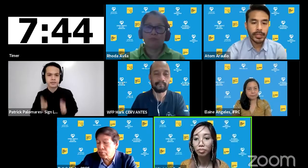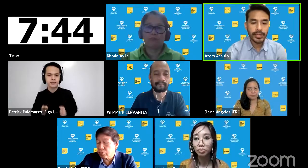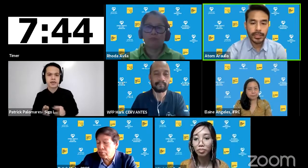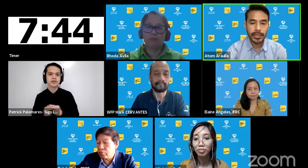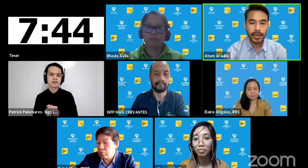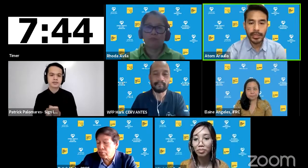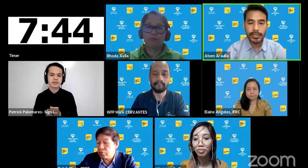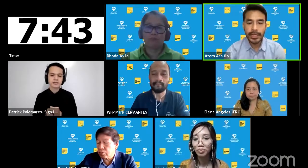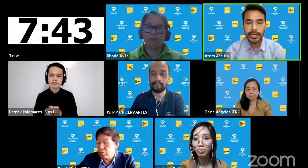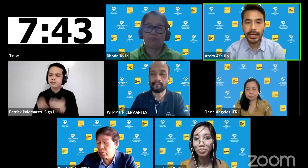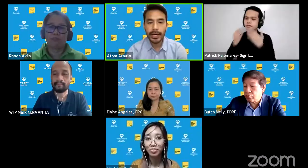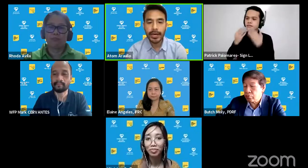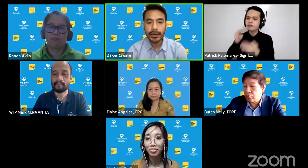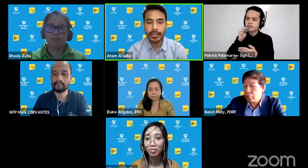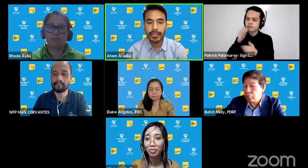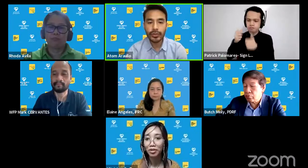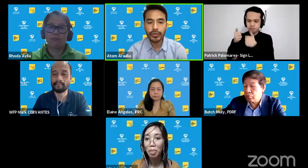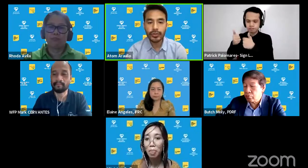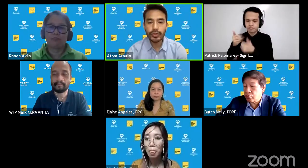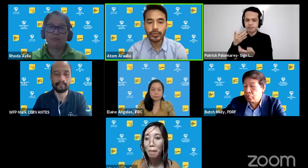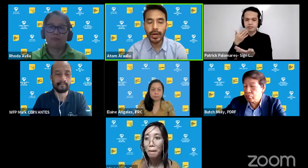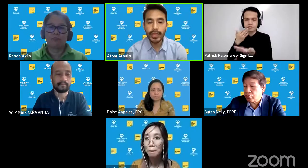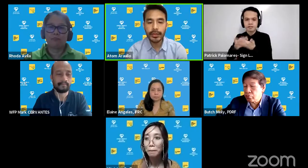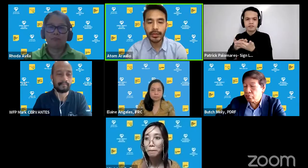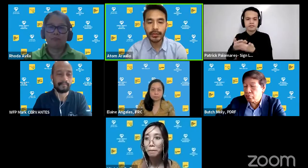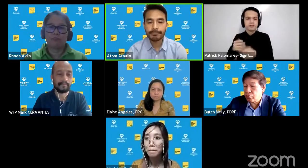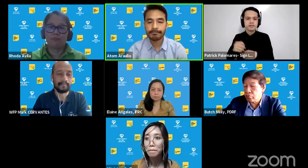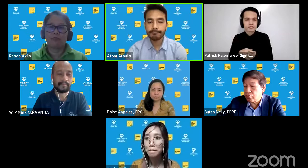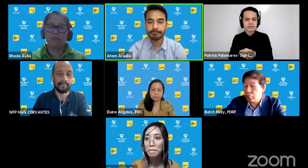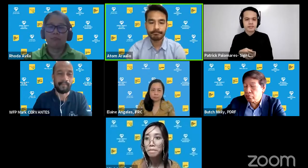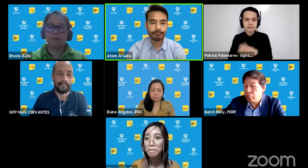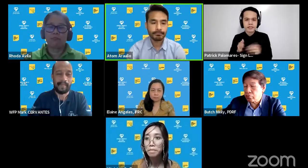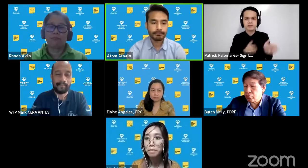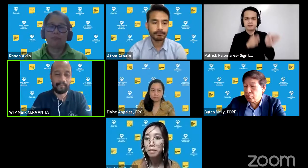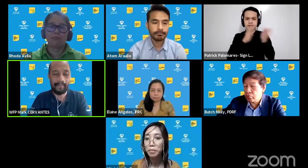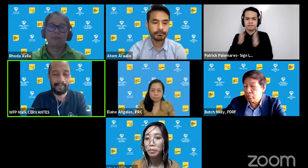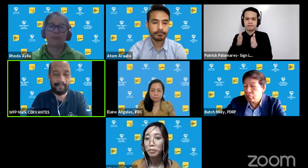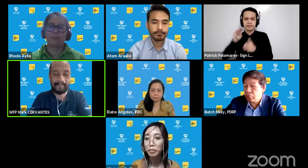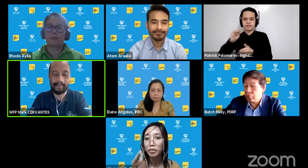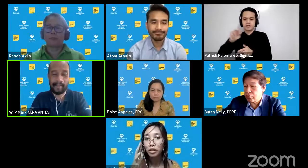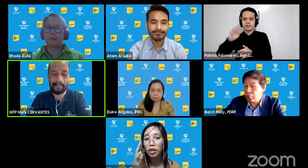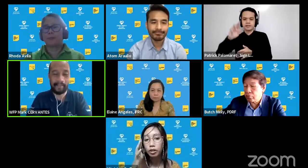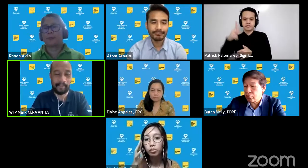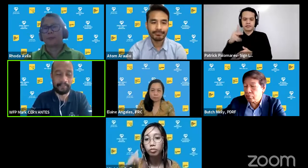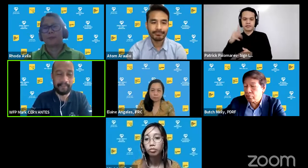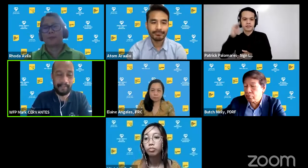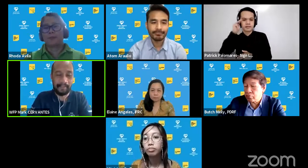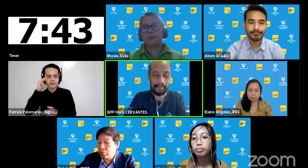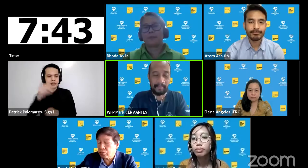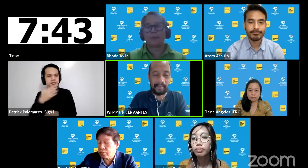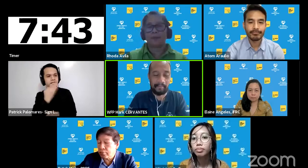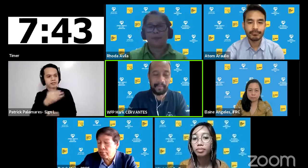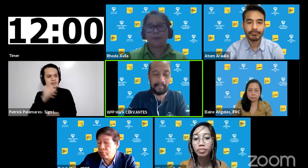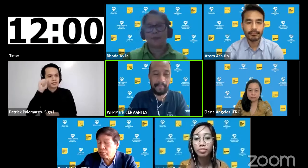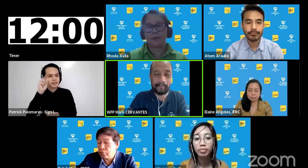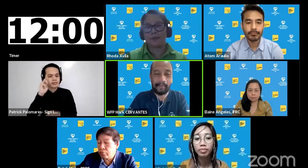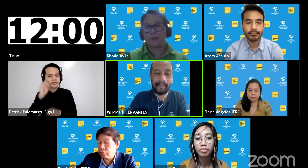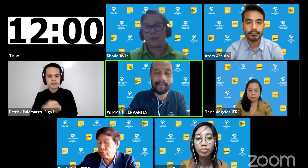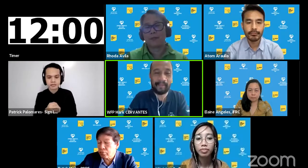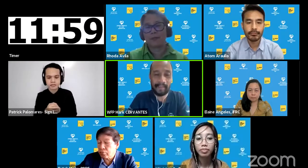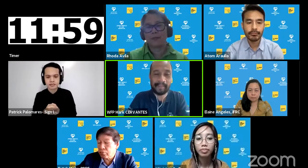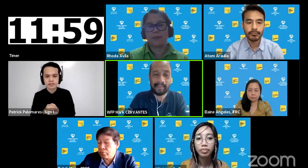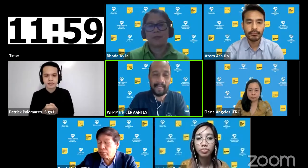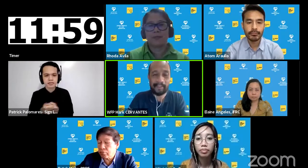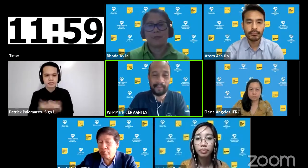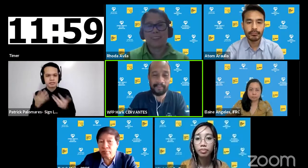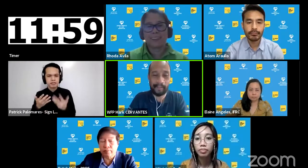Thank you, Mitzi. Well said. Let's go to Mark. Yeah, thank you, Atom. Maybe Rhoda,